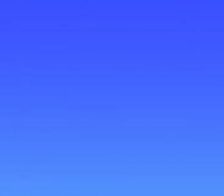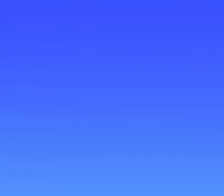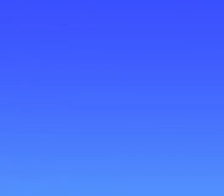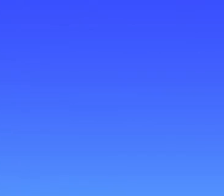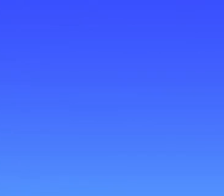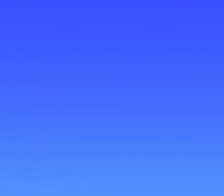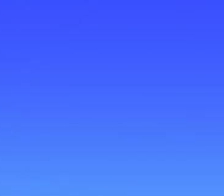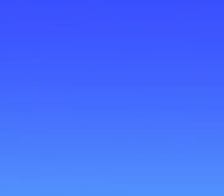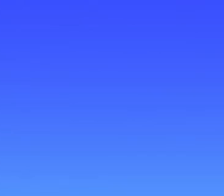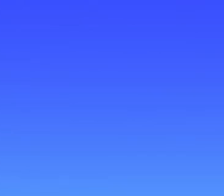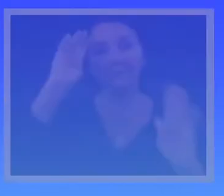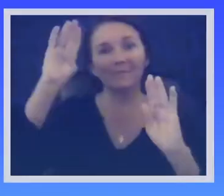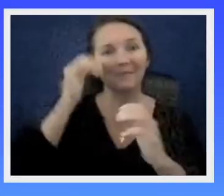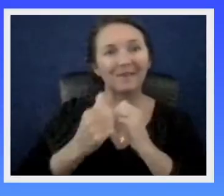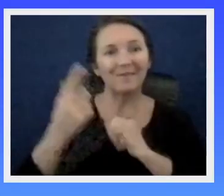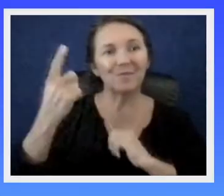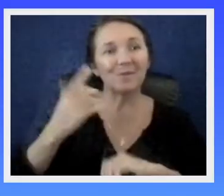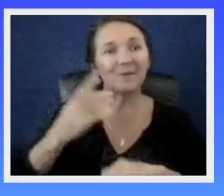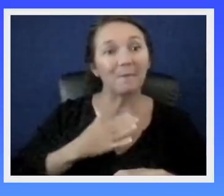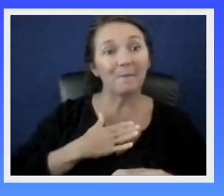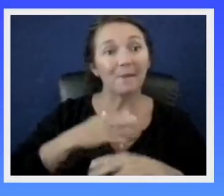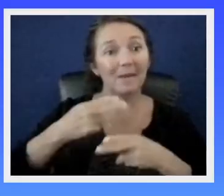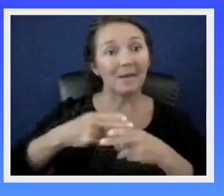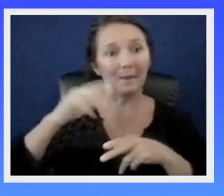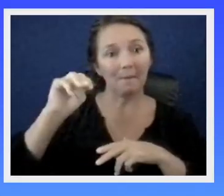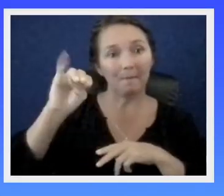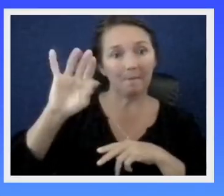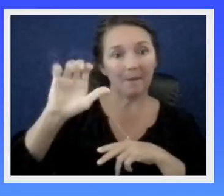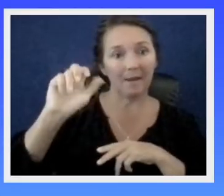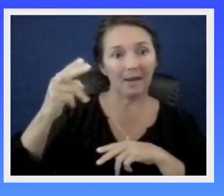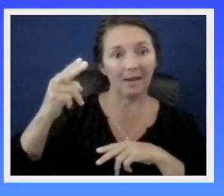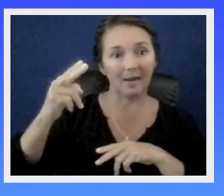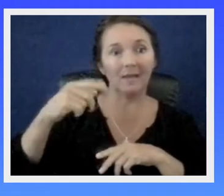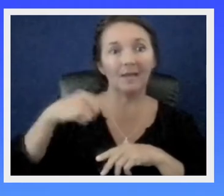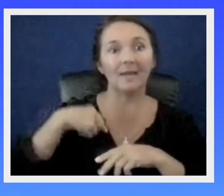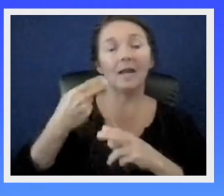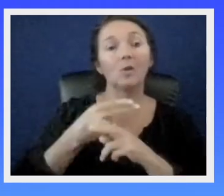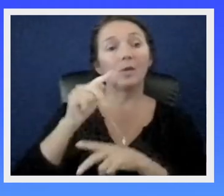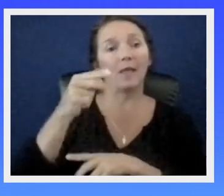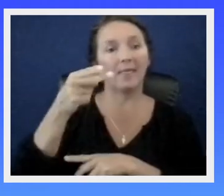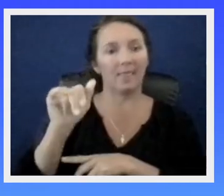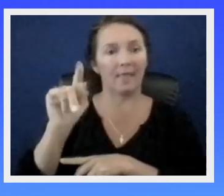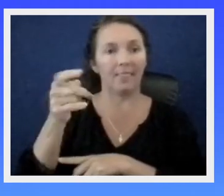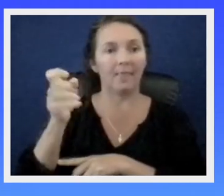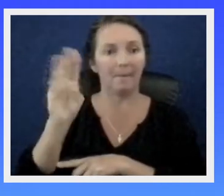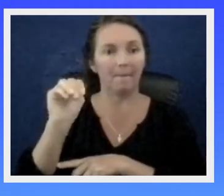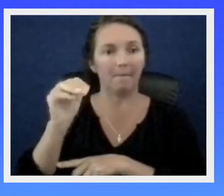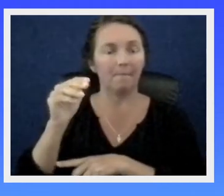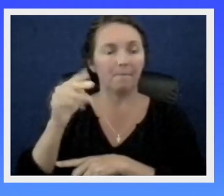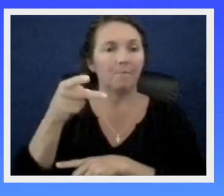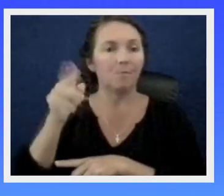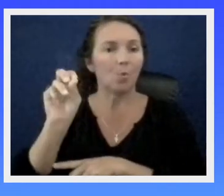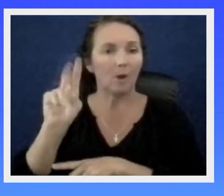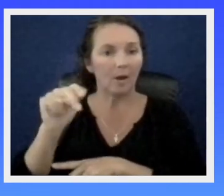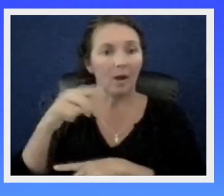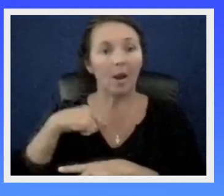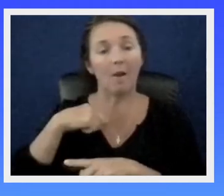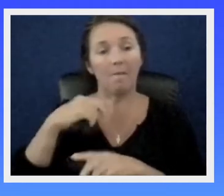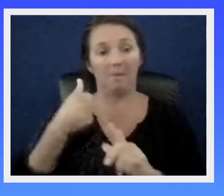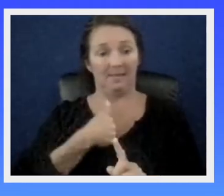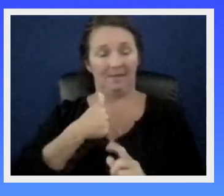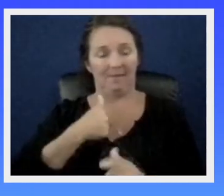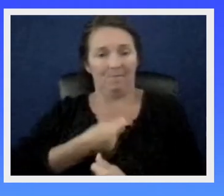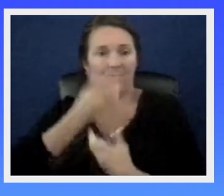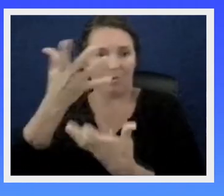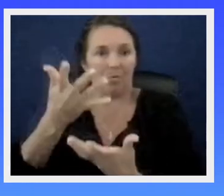Hi, everyone. My name is Micah. I use they, them pronouns. I'm a poet and organizer based in Roslindale, ancestral